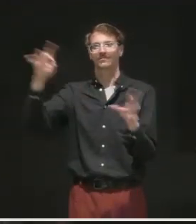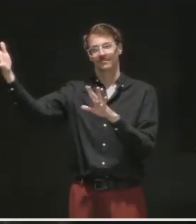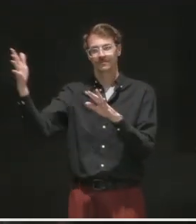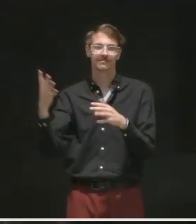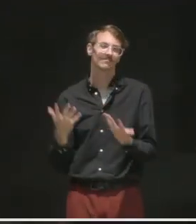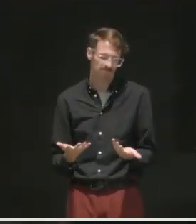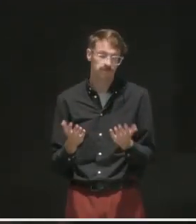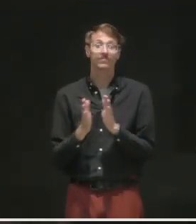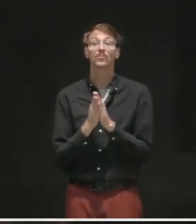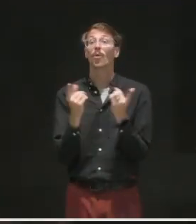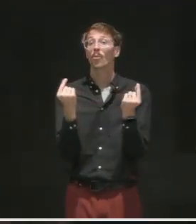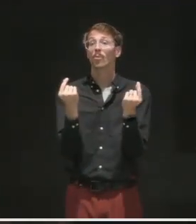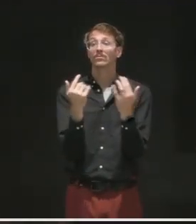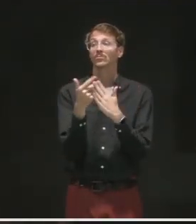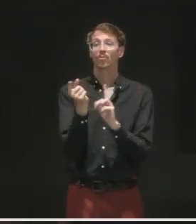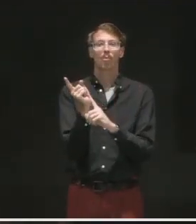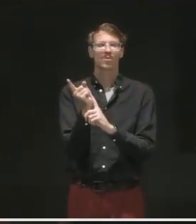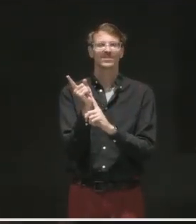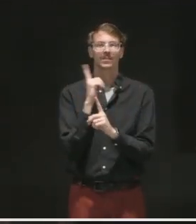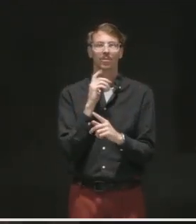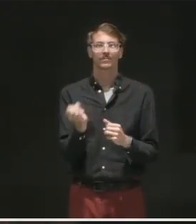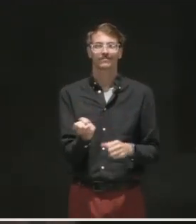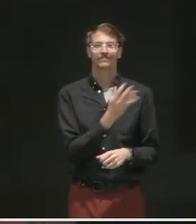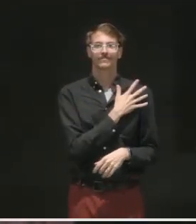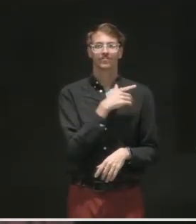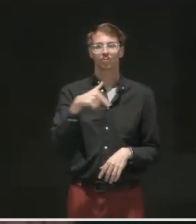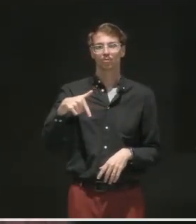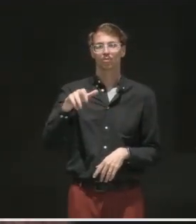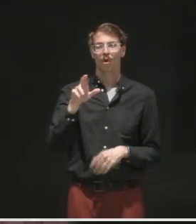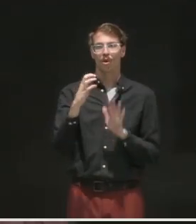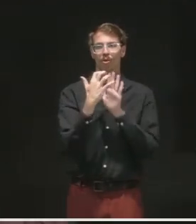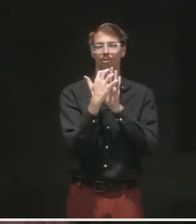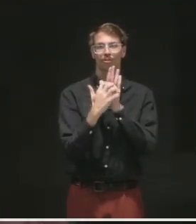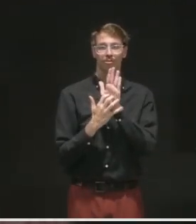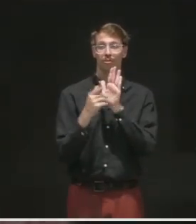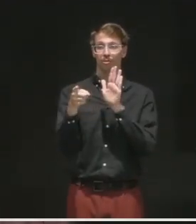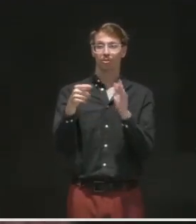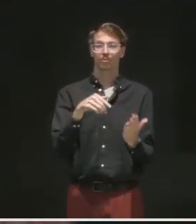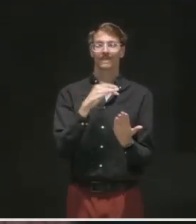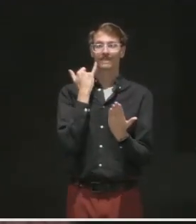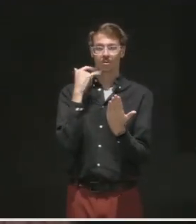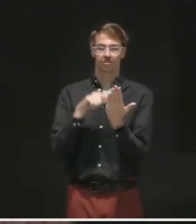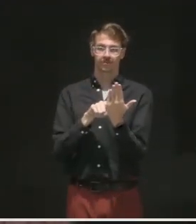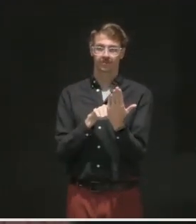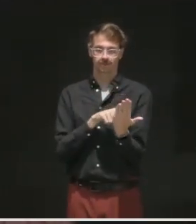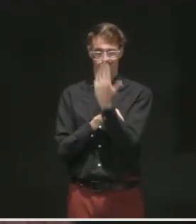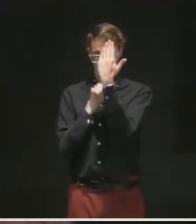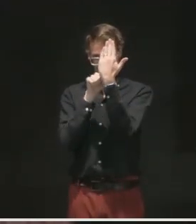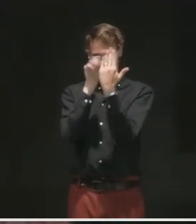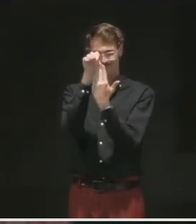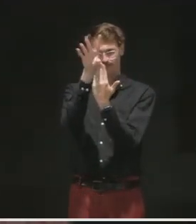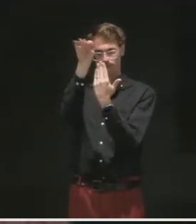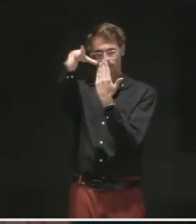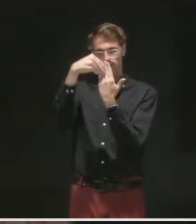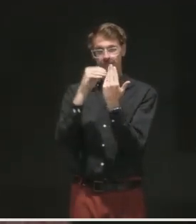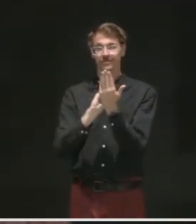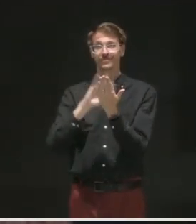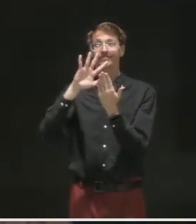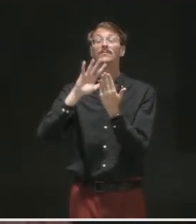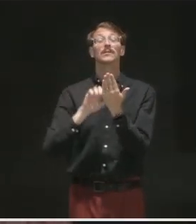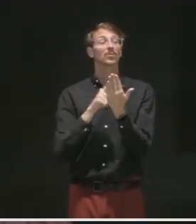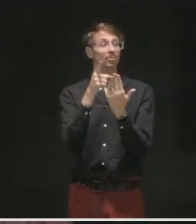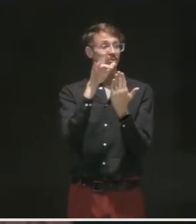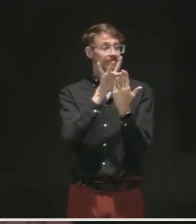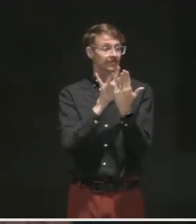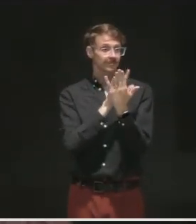to do in 1 second is put up the QR code, and what you can do is scan it with your phone and put in whatever word